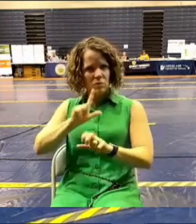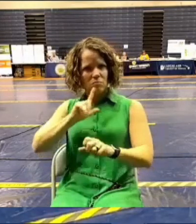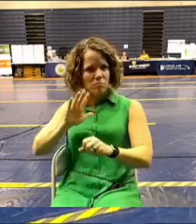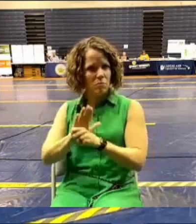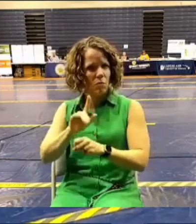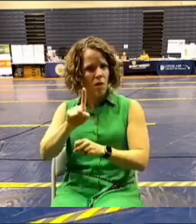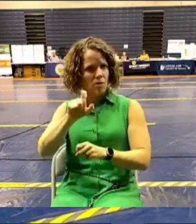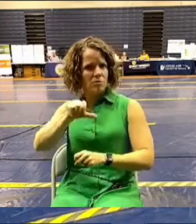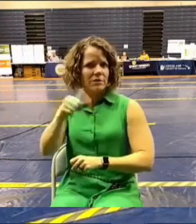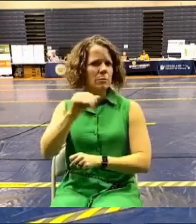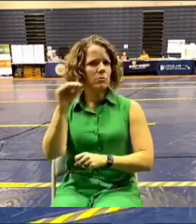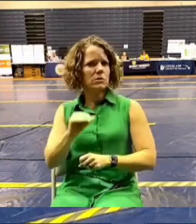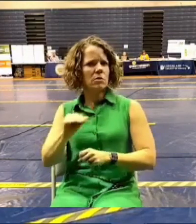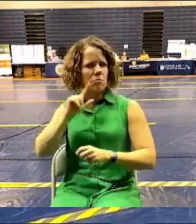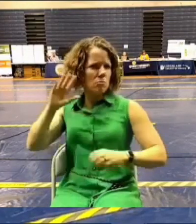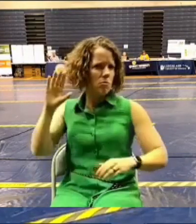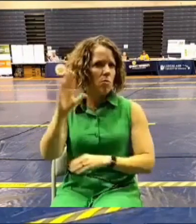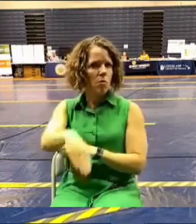to the end.